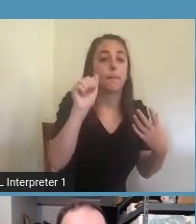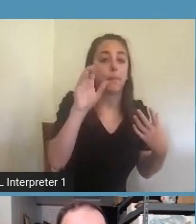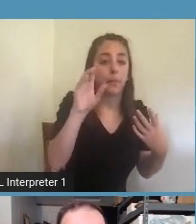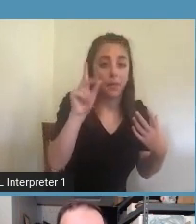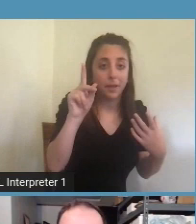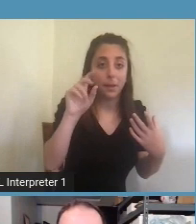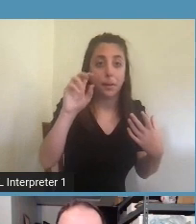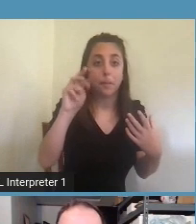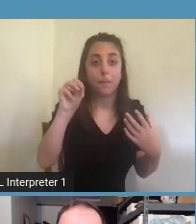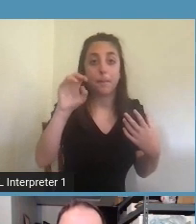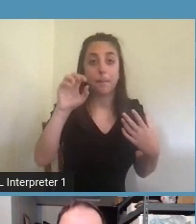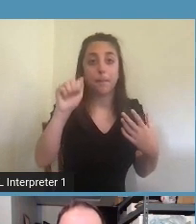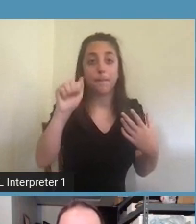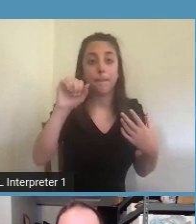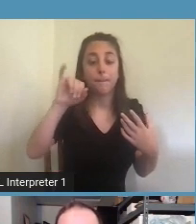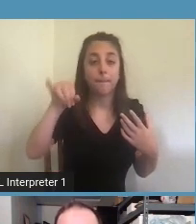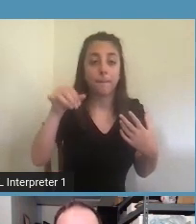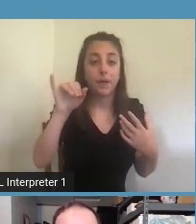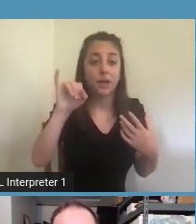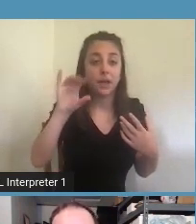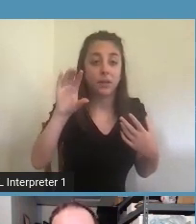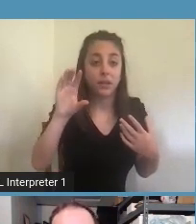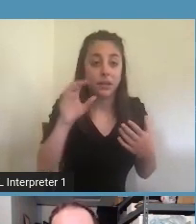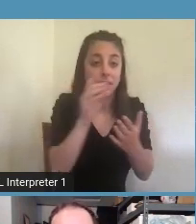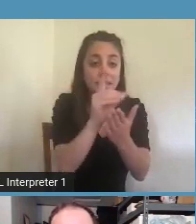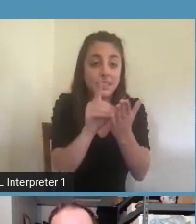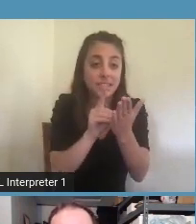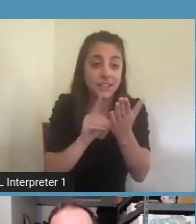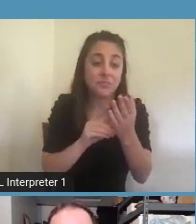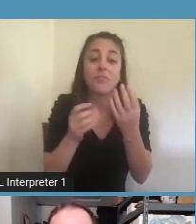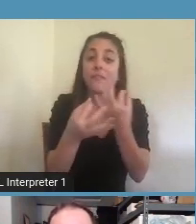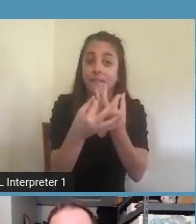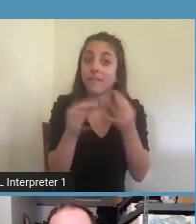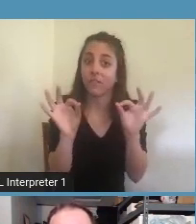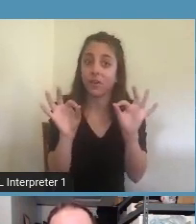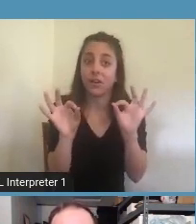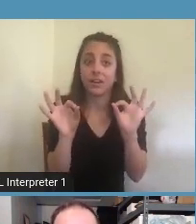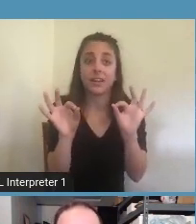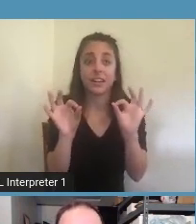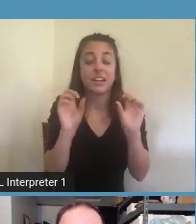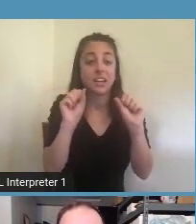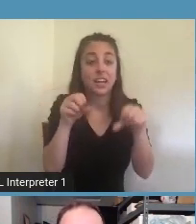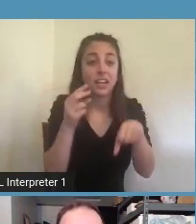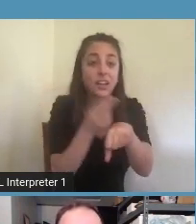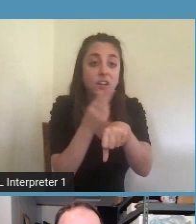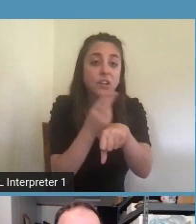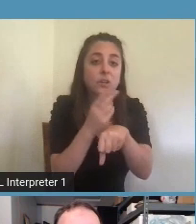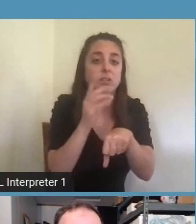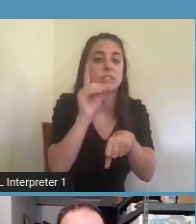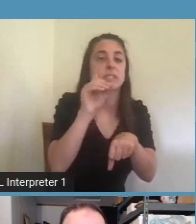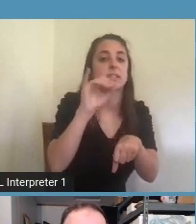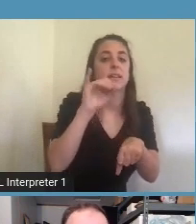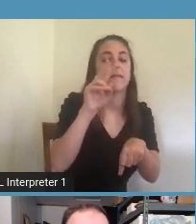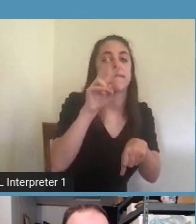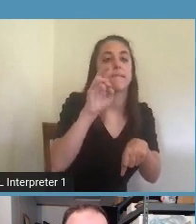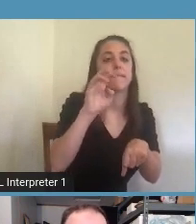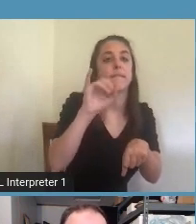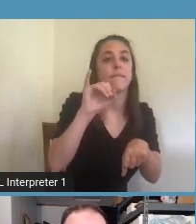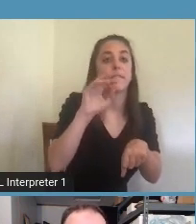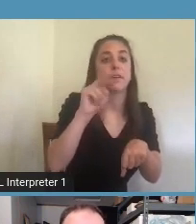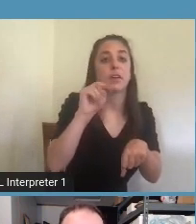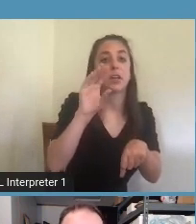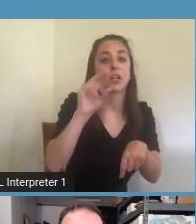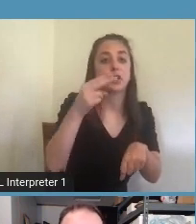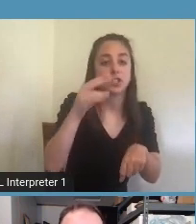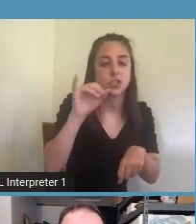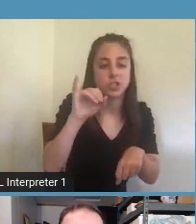that little 4-input HDMI switcher, they have a free version of, it's called DaVinci Resolve, and it's a professional video